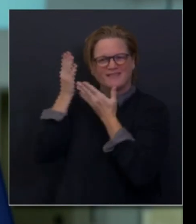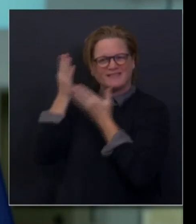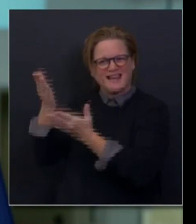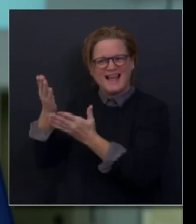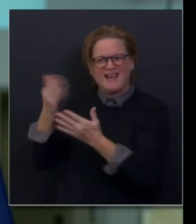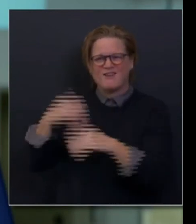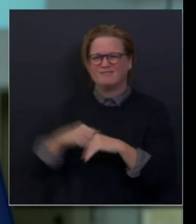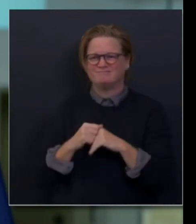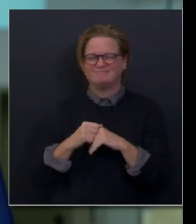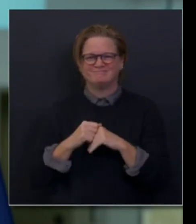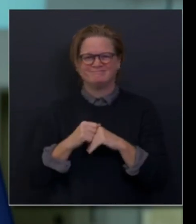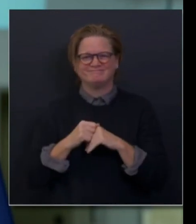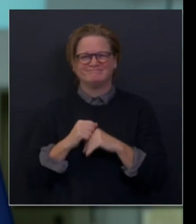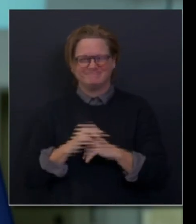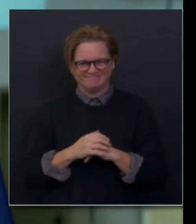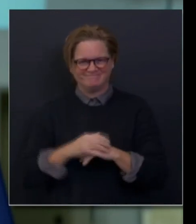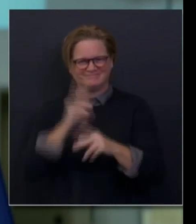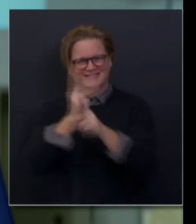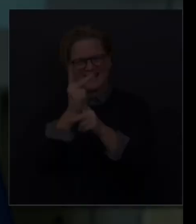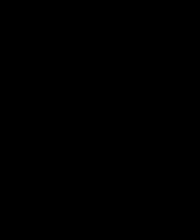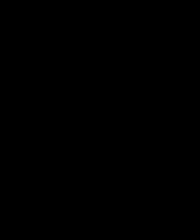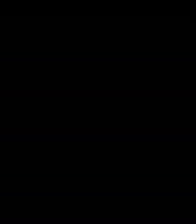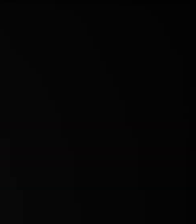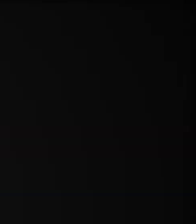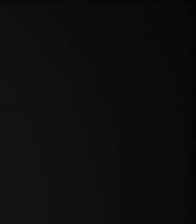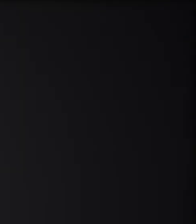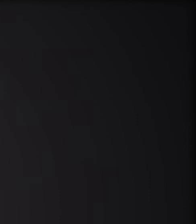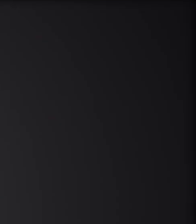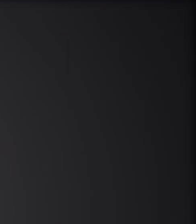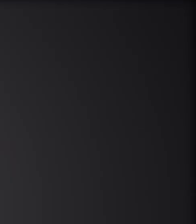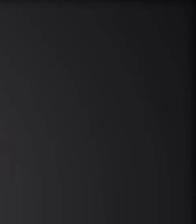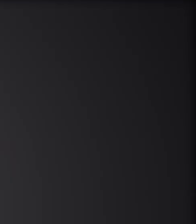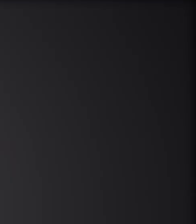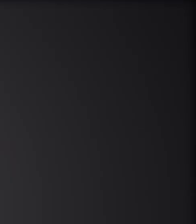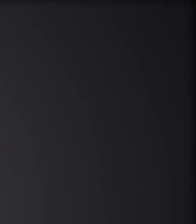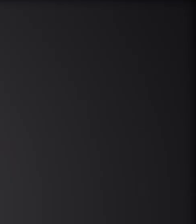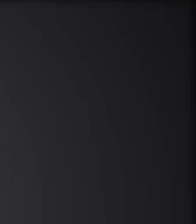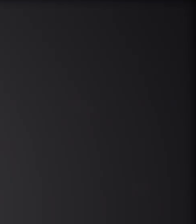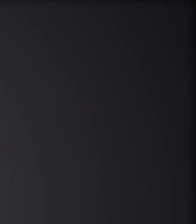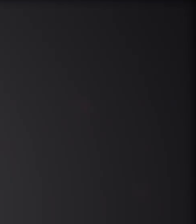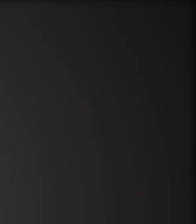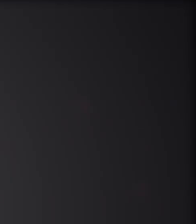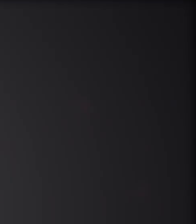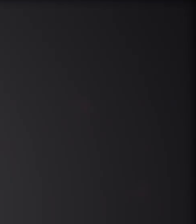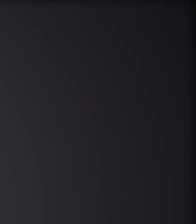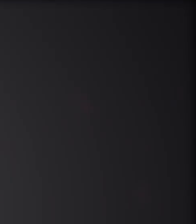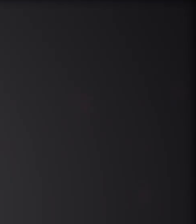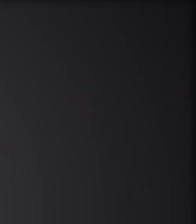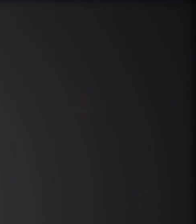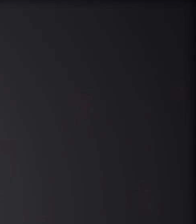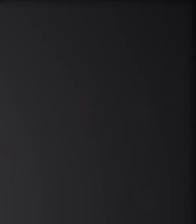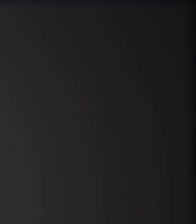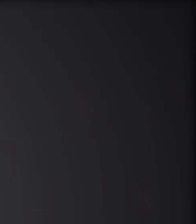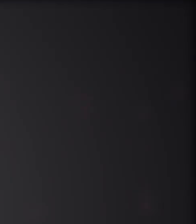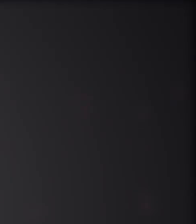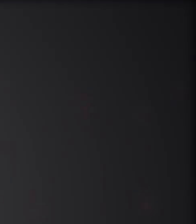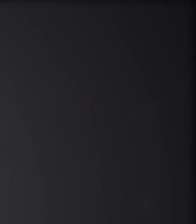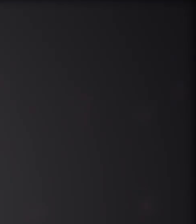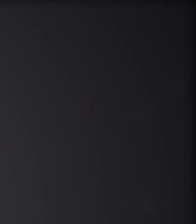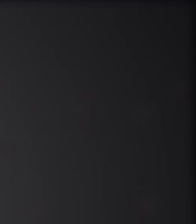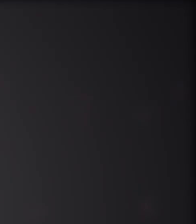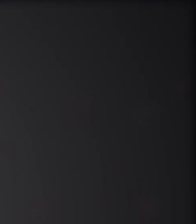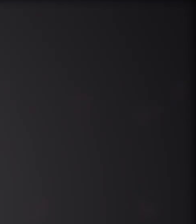presentation like this. Take care, everybody. Thank you. For the latest information regarding the